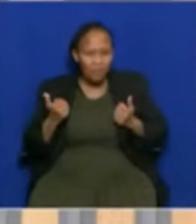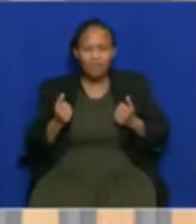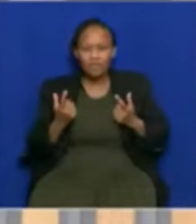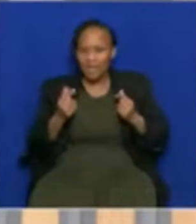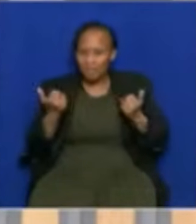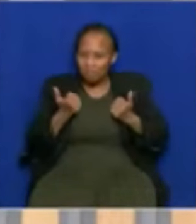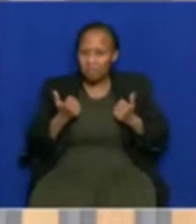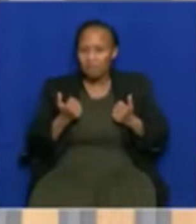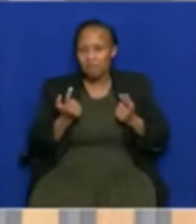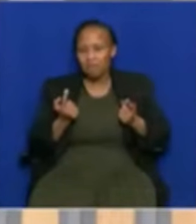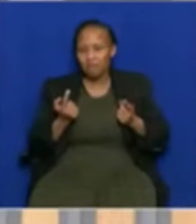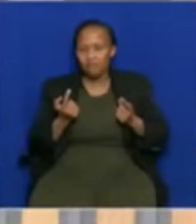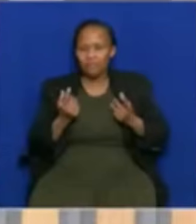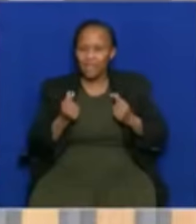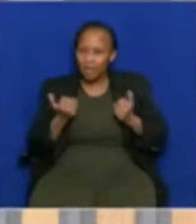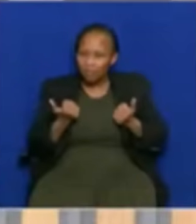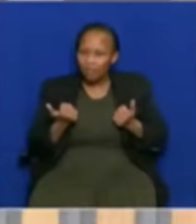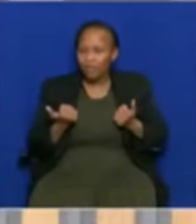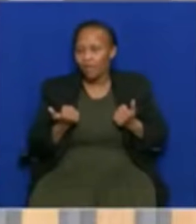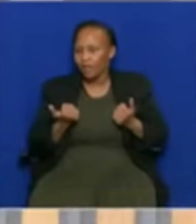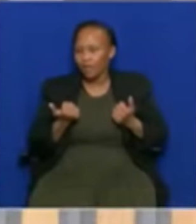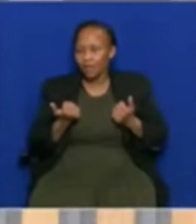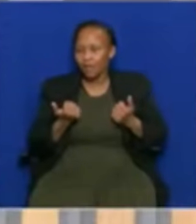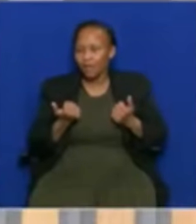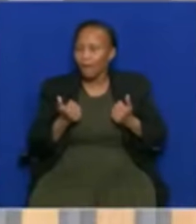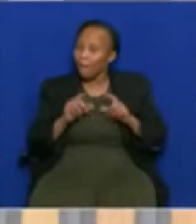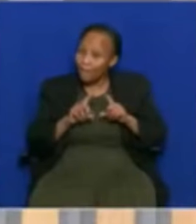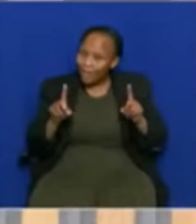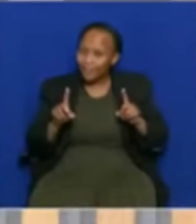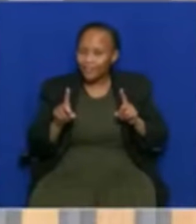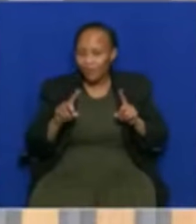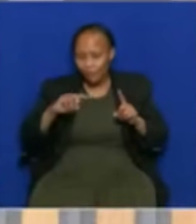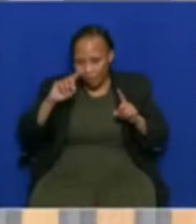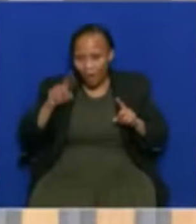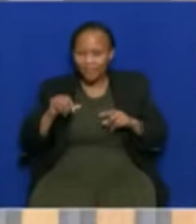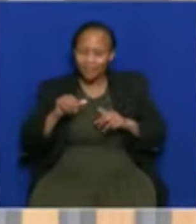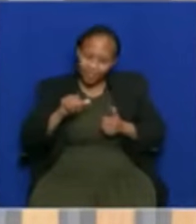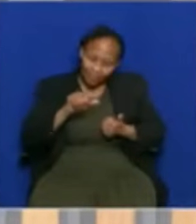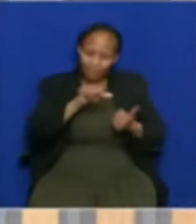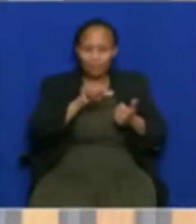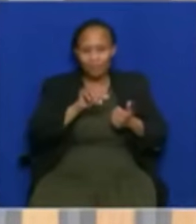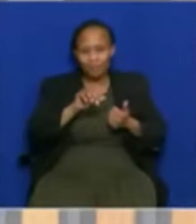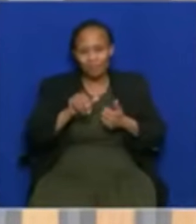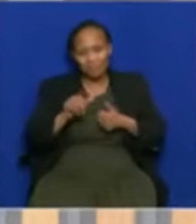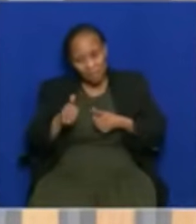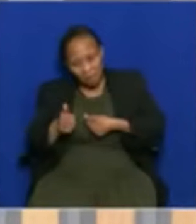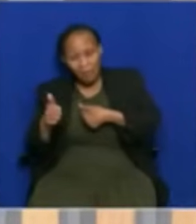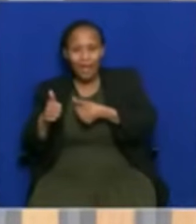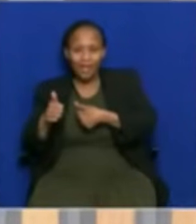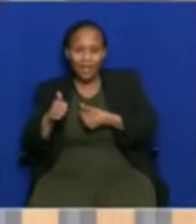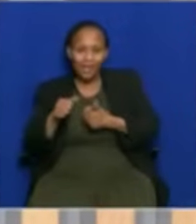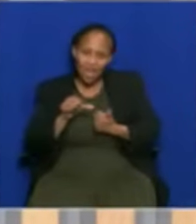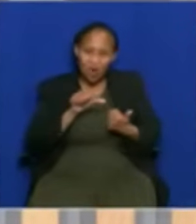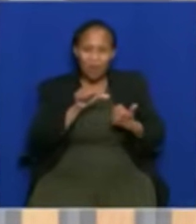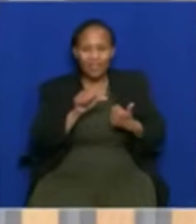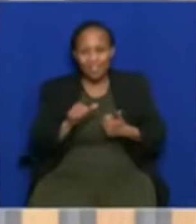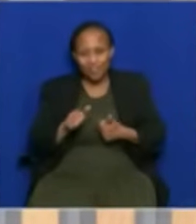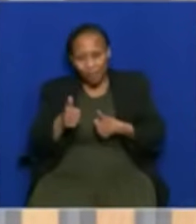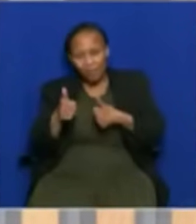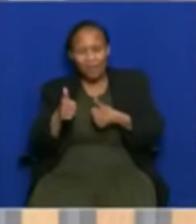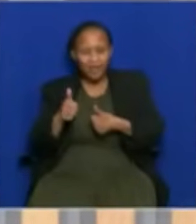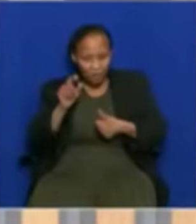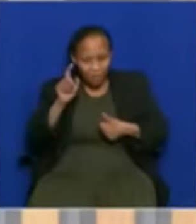that, but we must do this, we must engage in this exercise. Do you understand that? I understand,